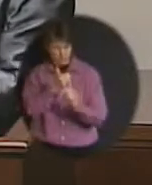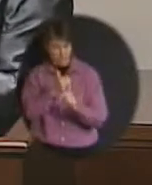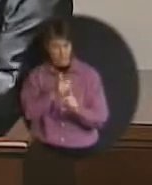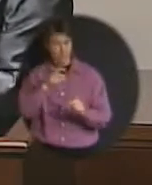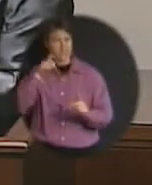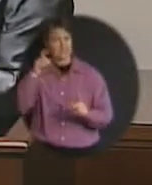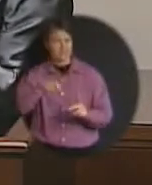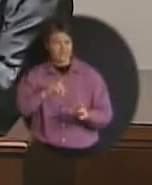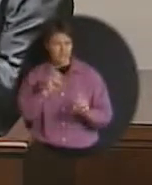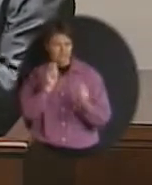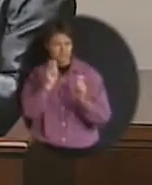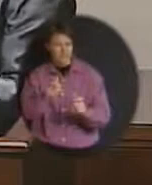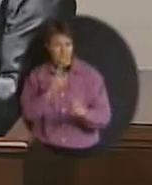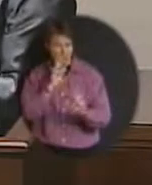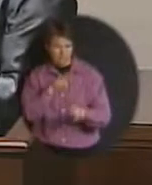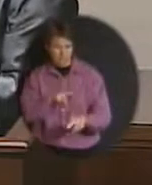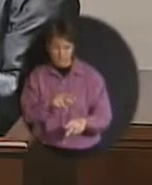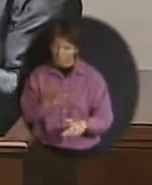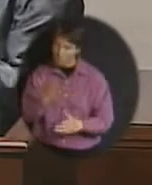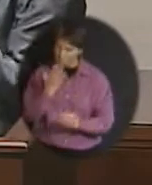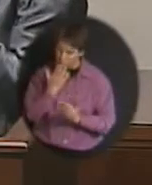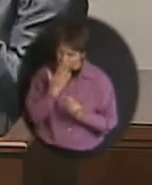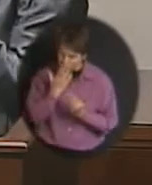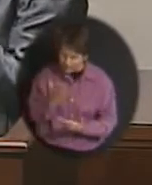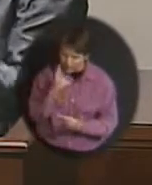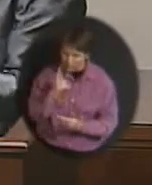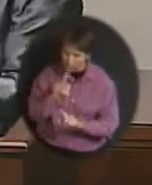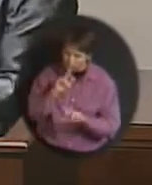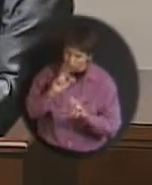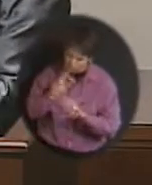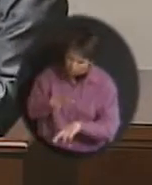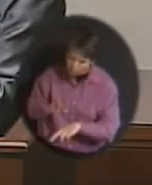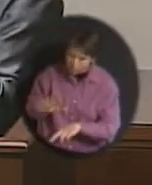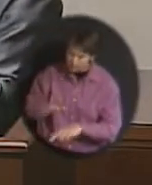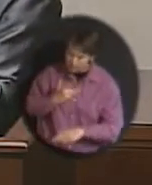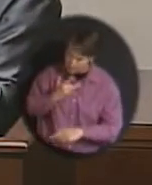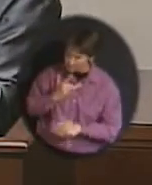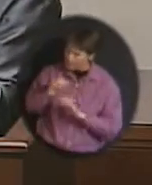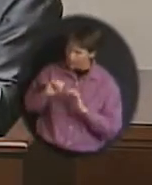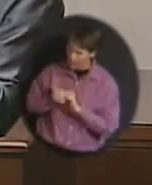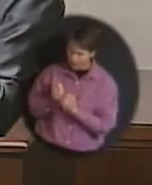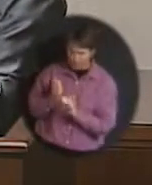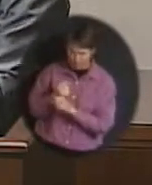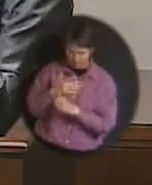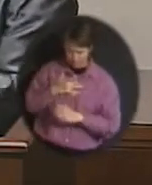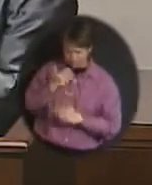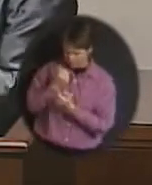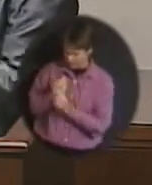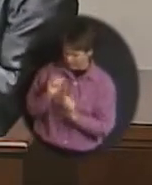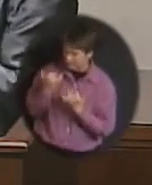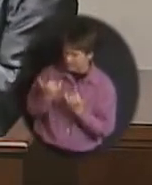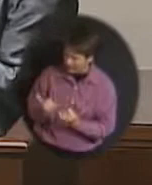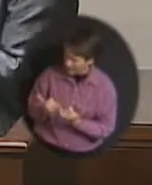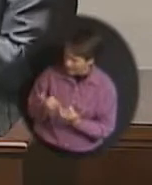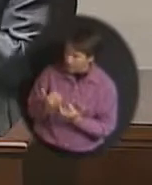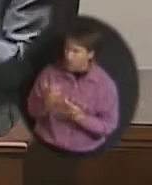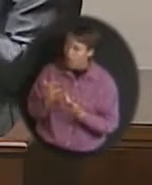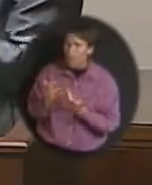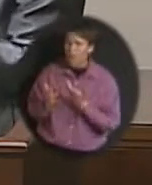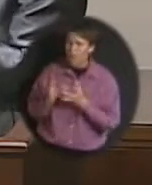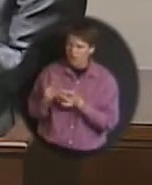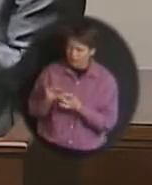immediate response. Thank you for sharing this with me. What do I need to do to make you feel safe now? Those kind of pieces.